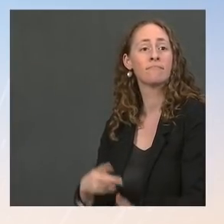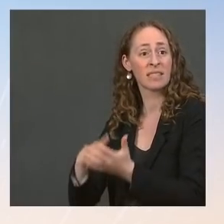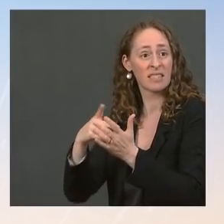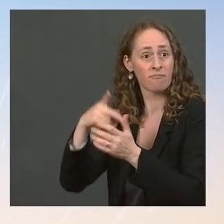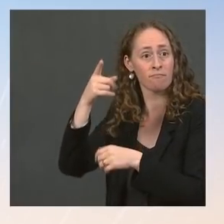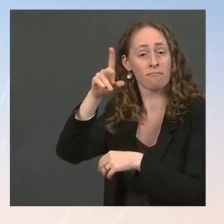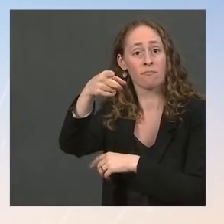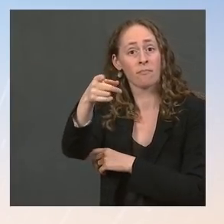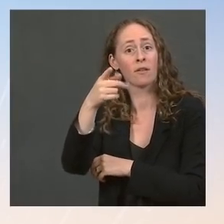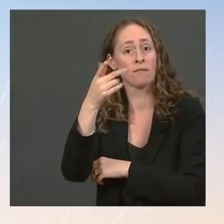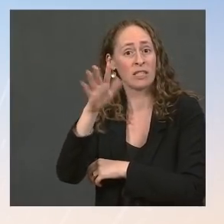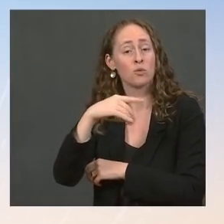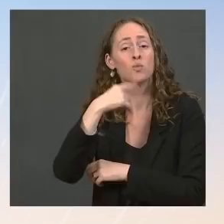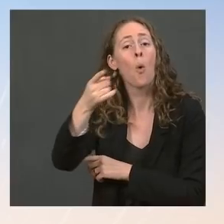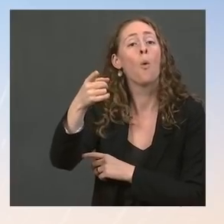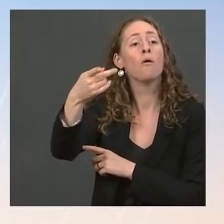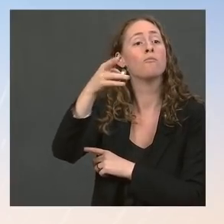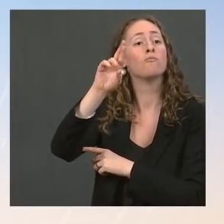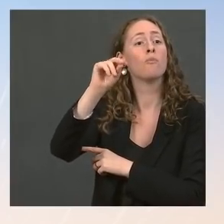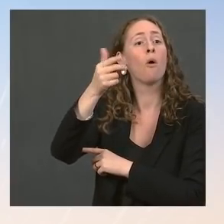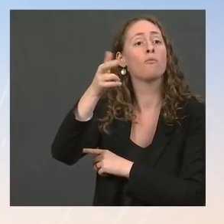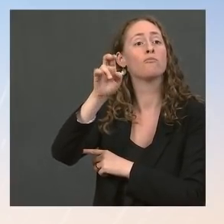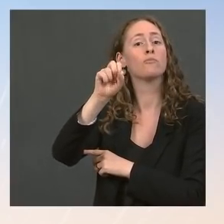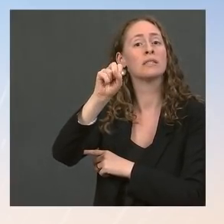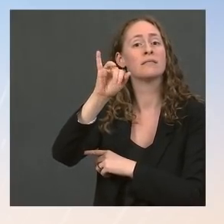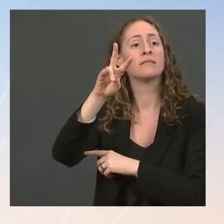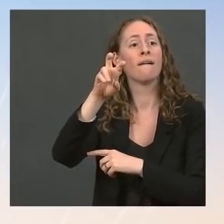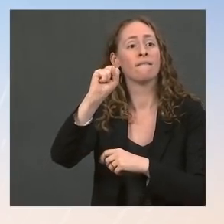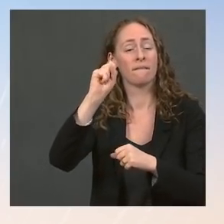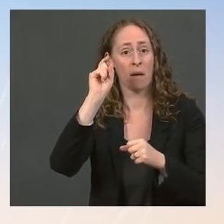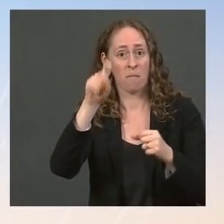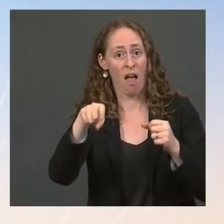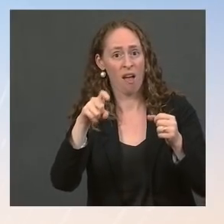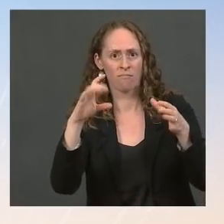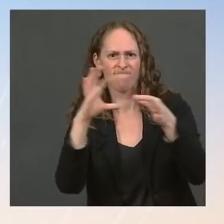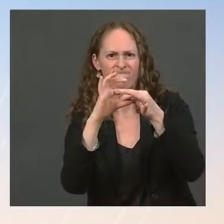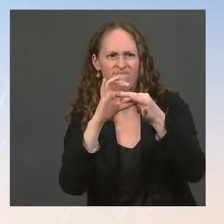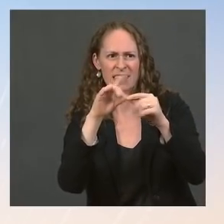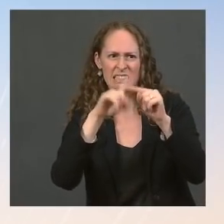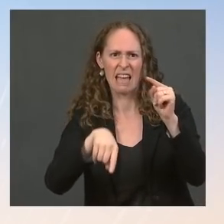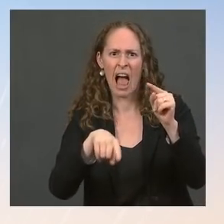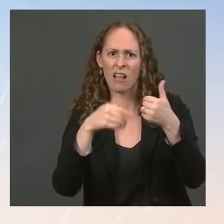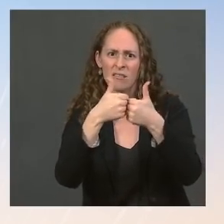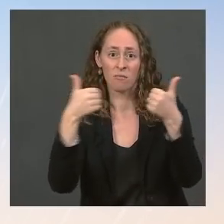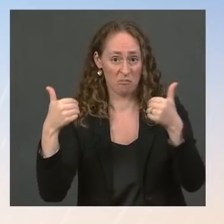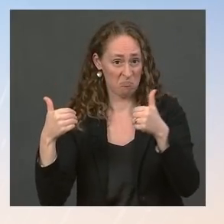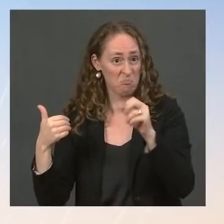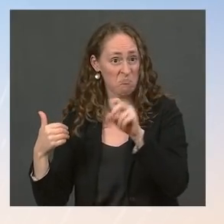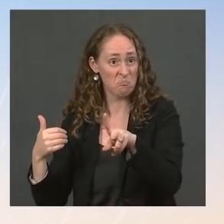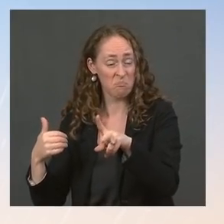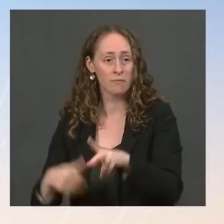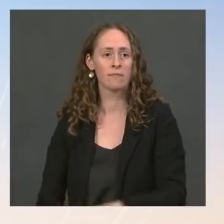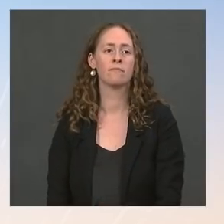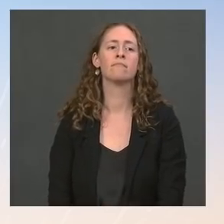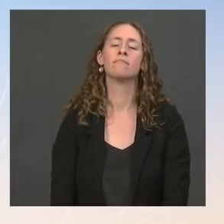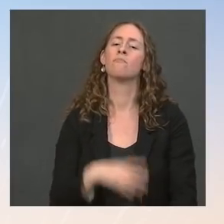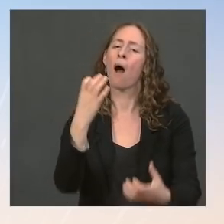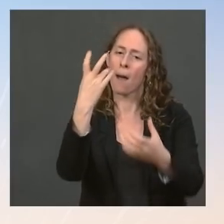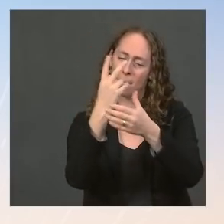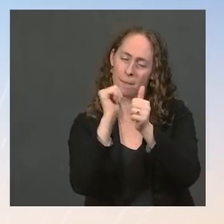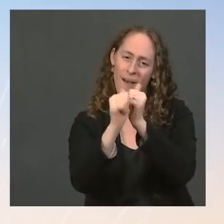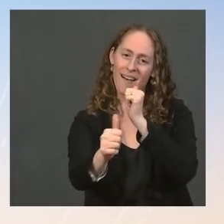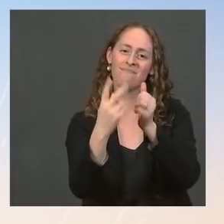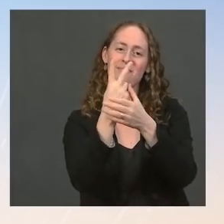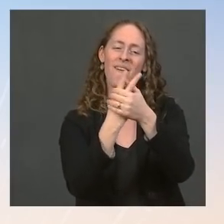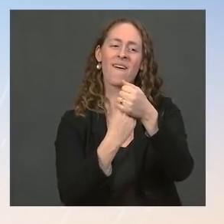statement that these two are inseparable. So is he okay with that? The president wants to get both pieces of legislation through. And also he knows from